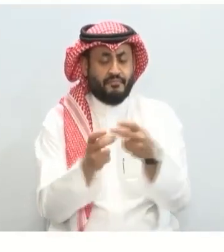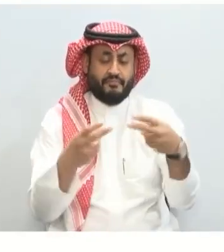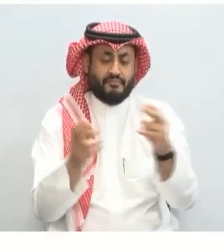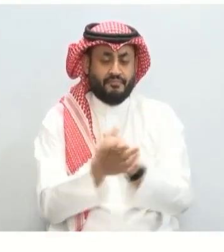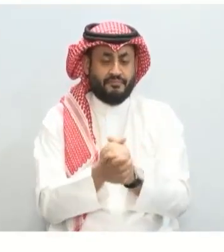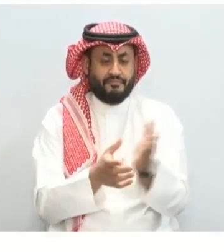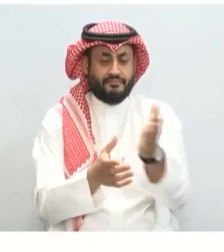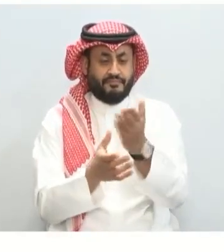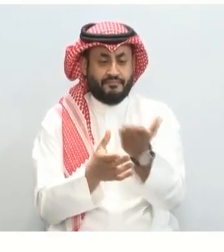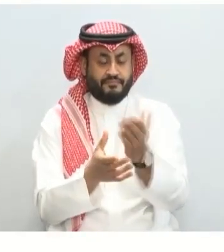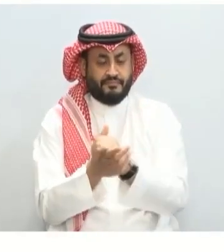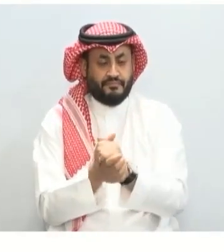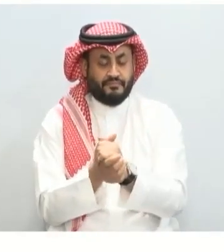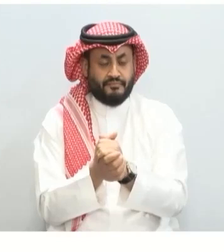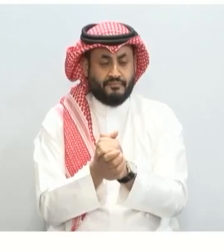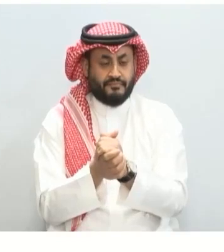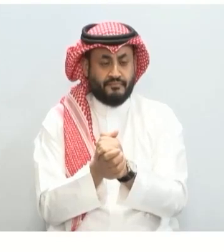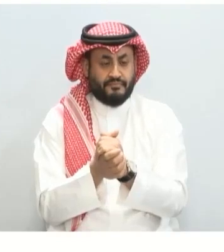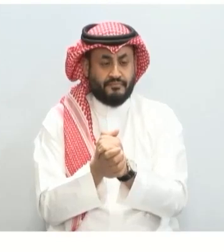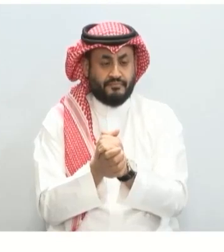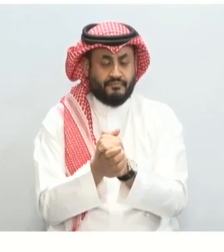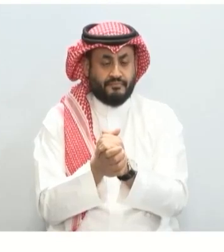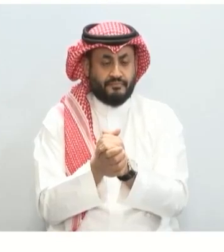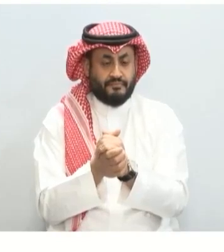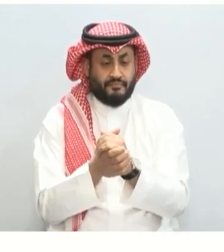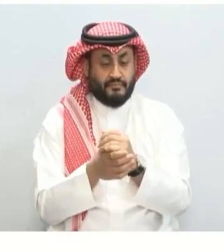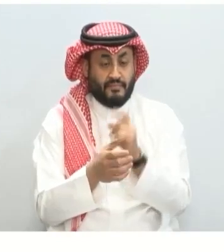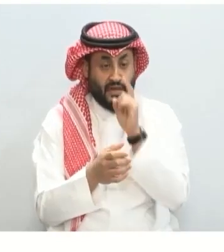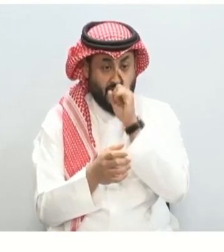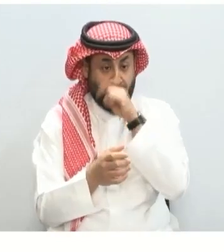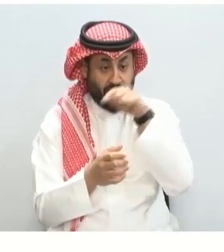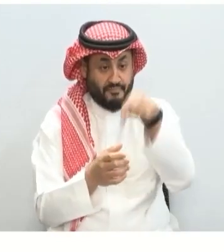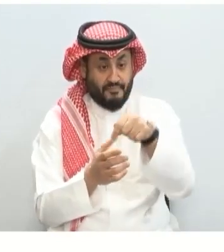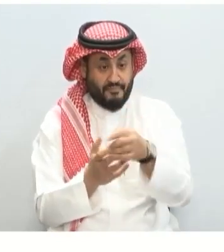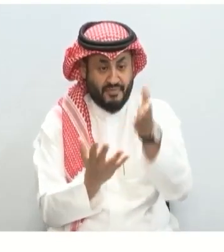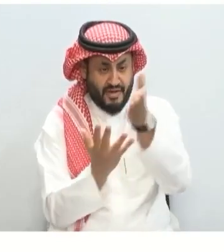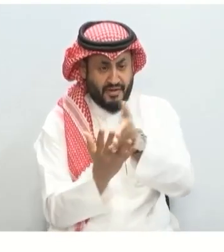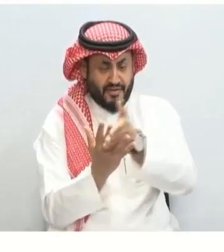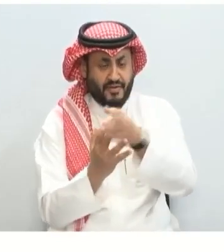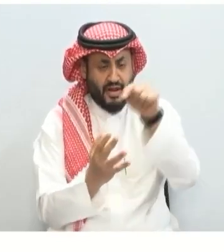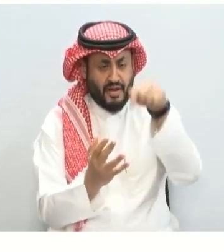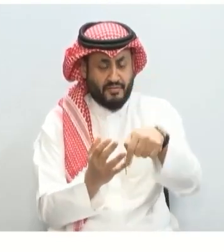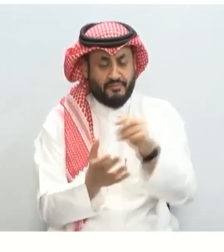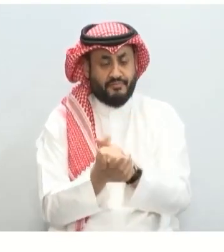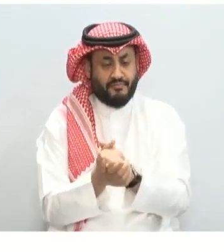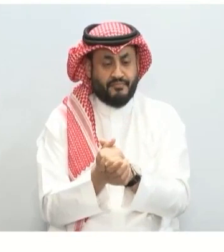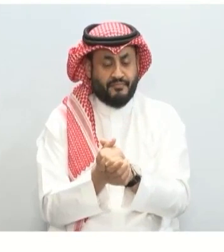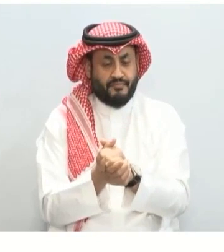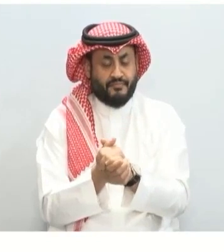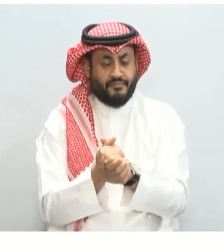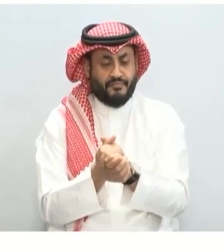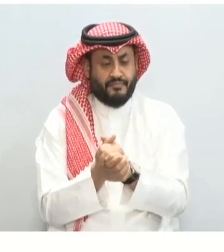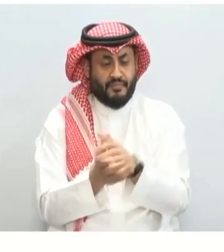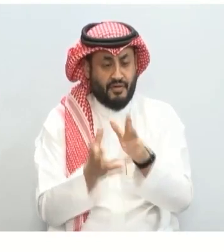if a pronoun, if the object is a pronoun, that you must put it in the middle. The